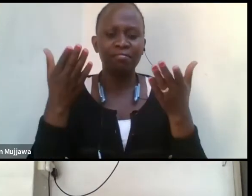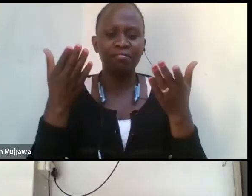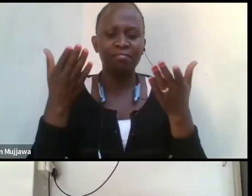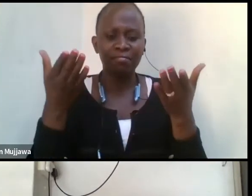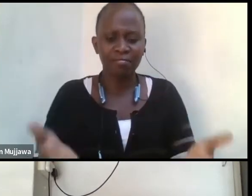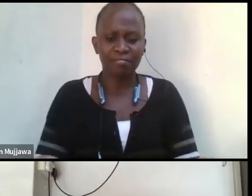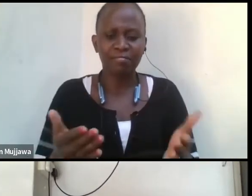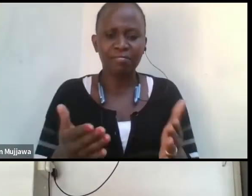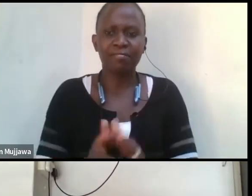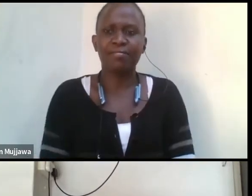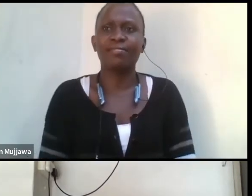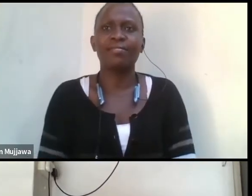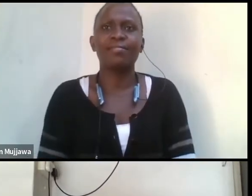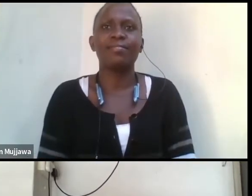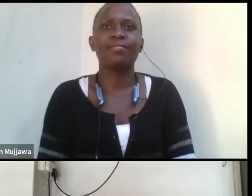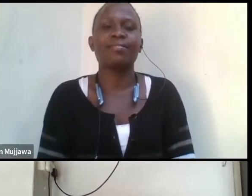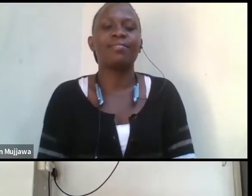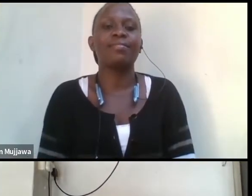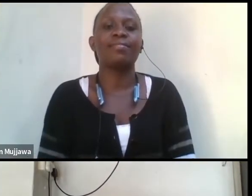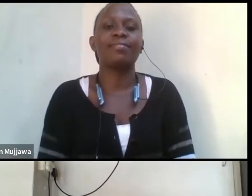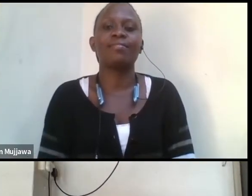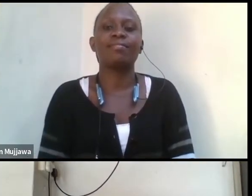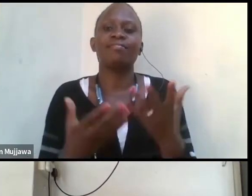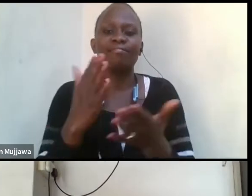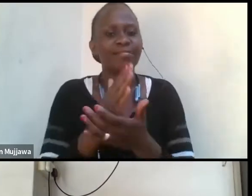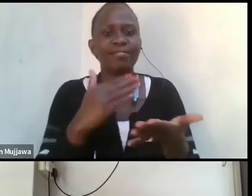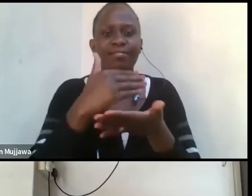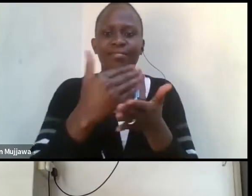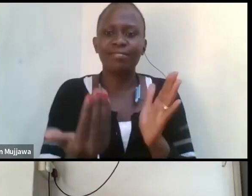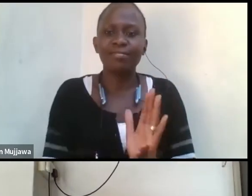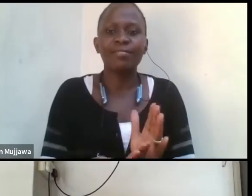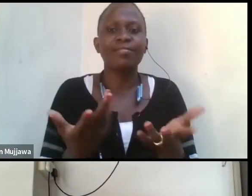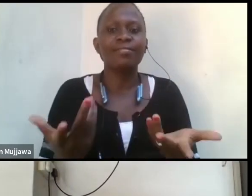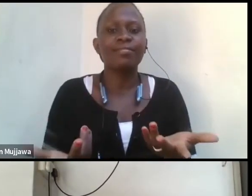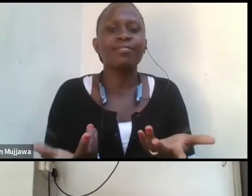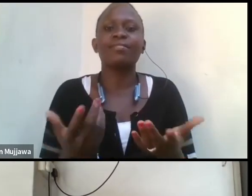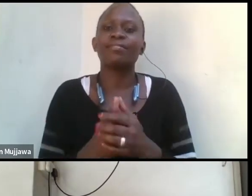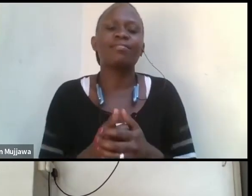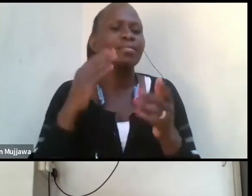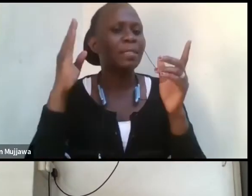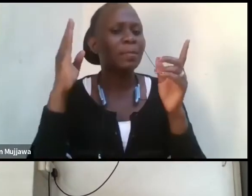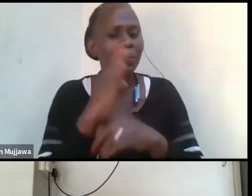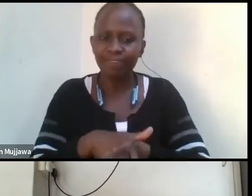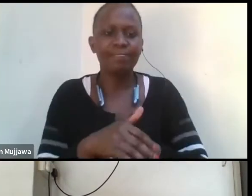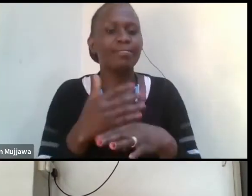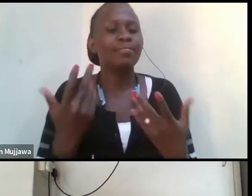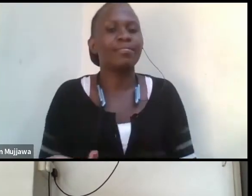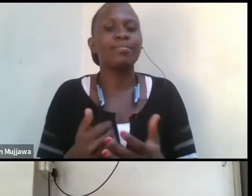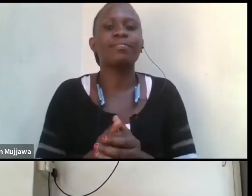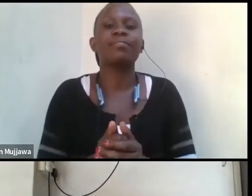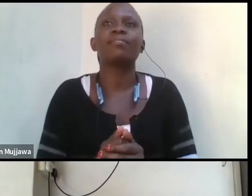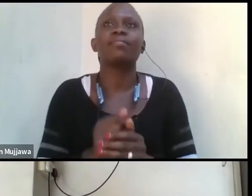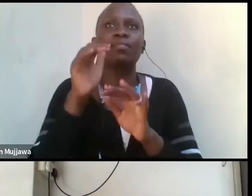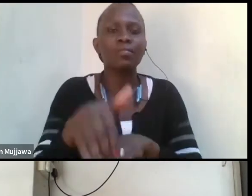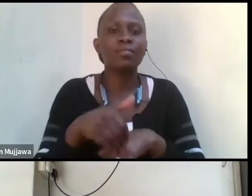badly affected. Agriculture produce, I produce eggs, and they're mainly taken to Kenya. So with all